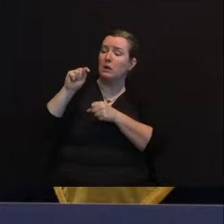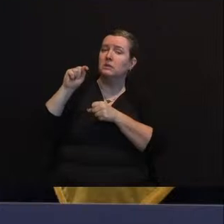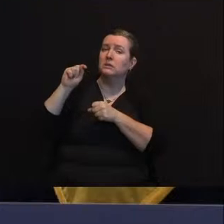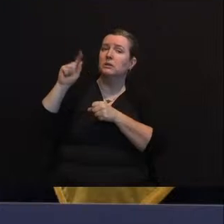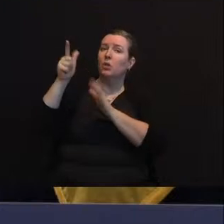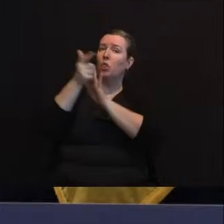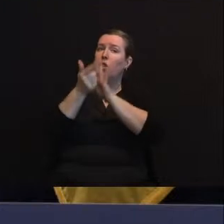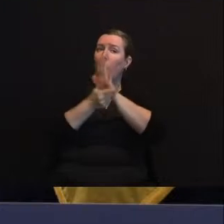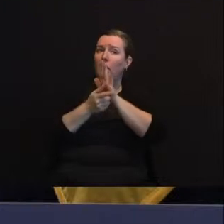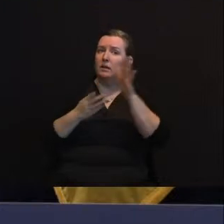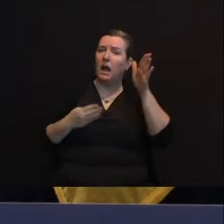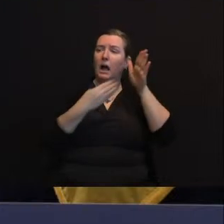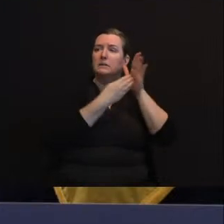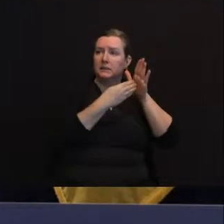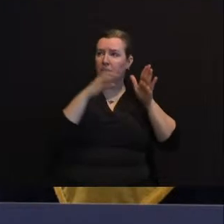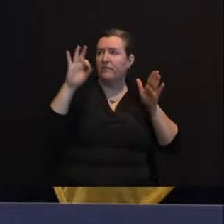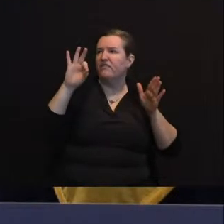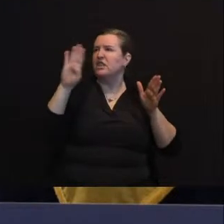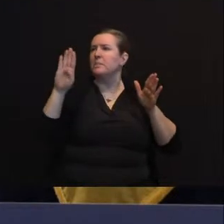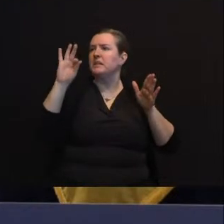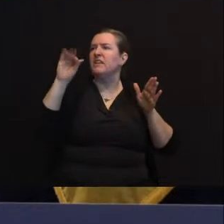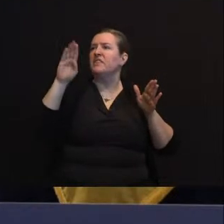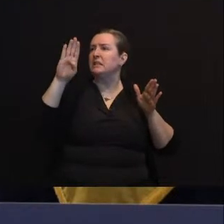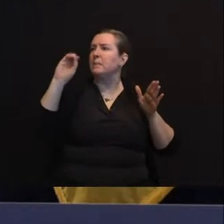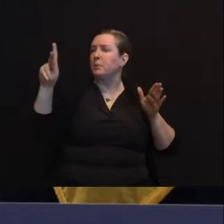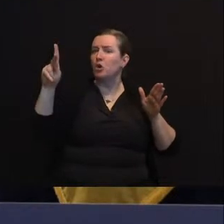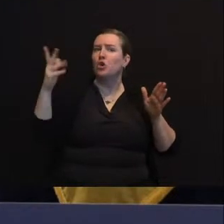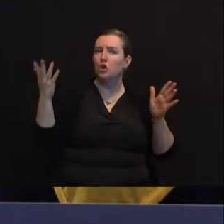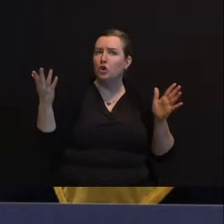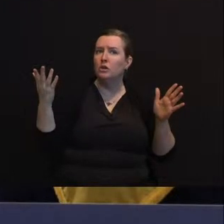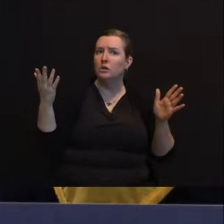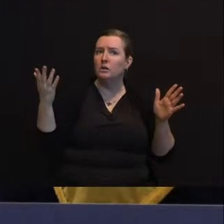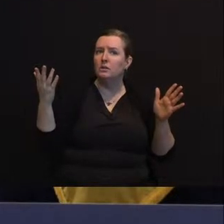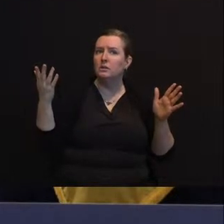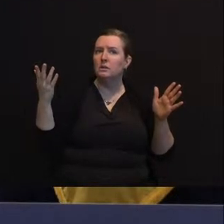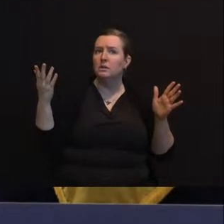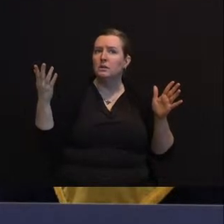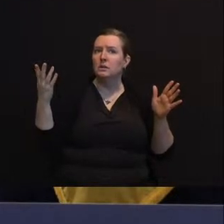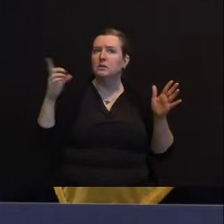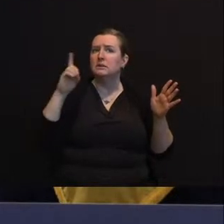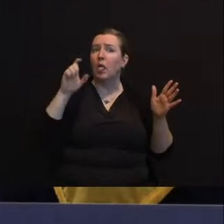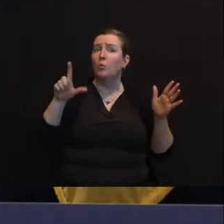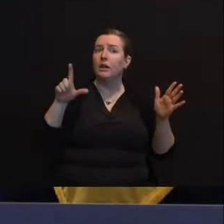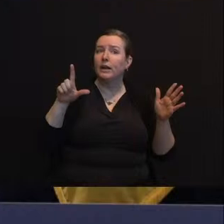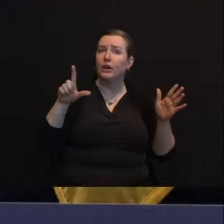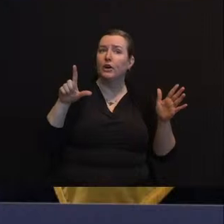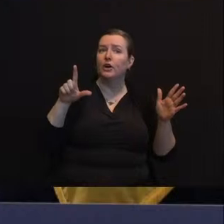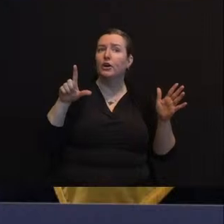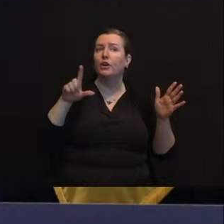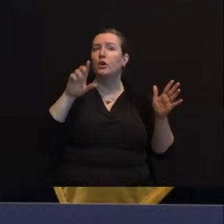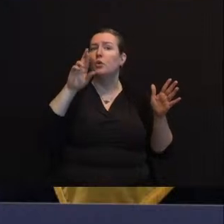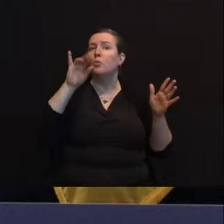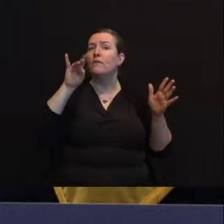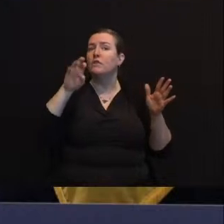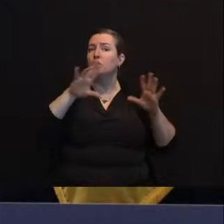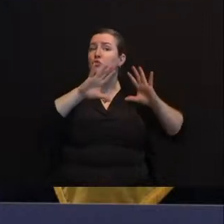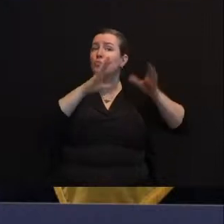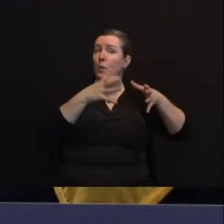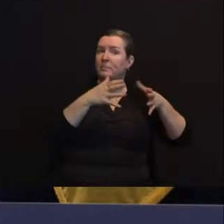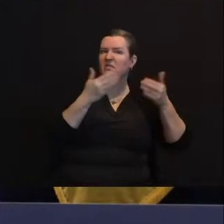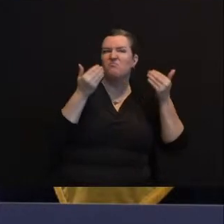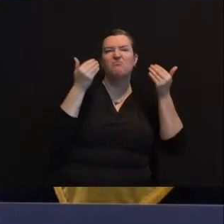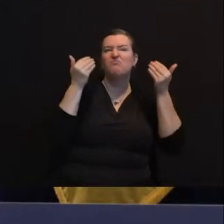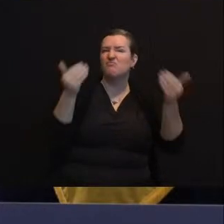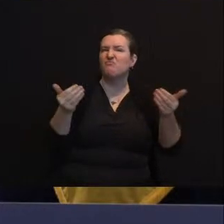The Delaware River Basin Commission gave approval for the Gibbstown natural gas project. You had